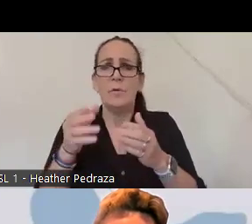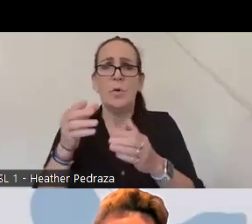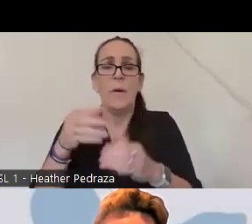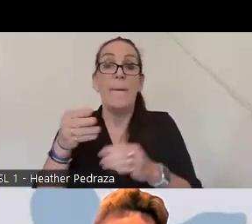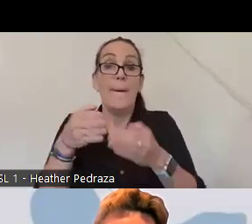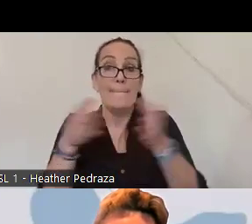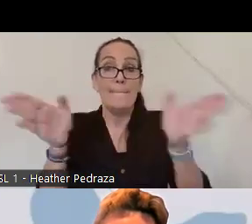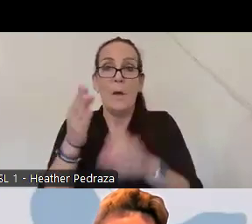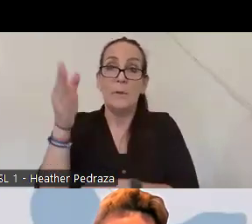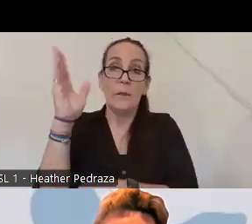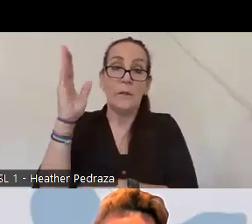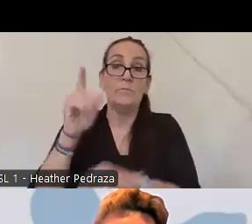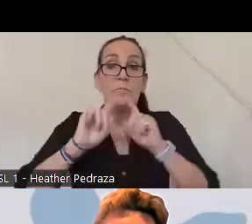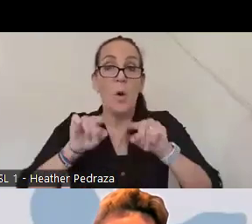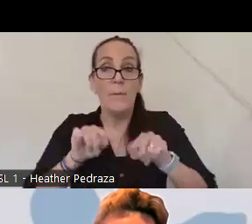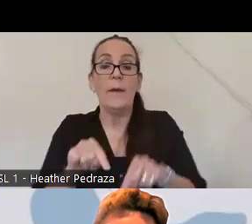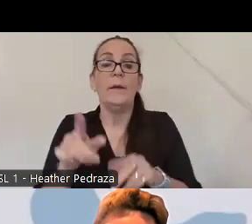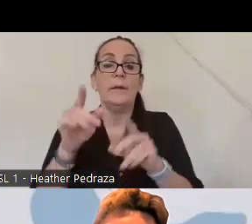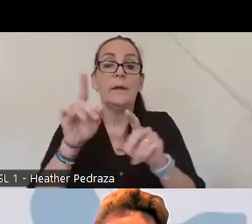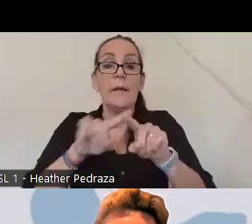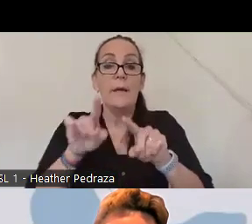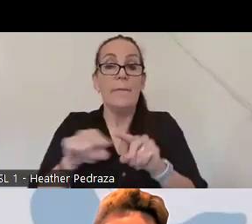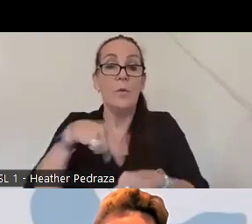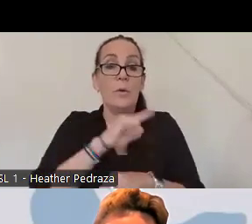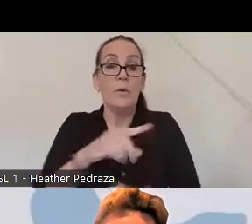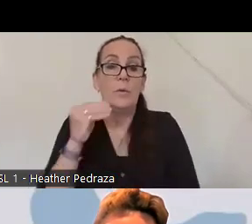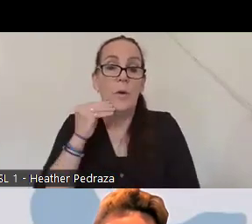will do Community Home and Base Services and the